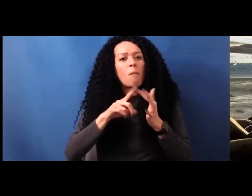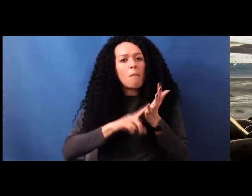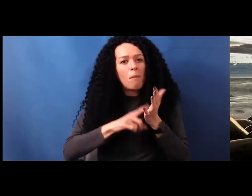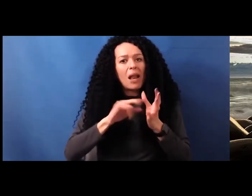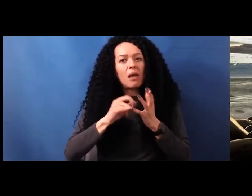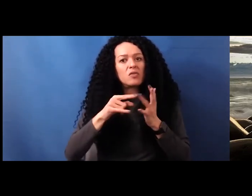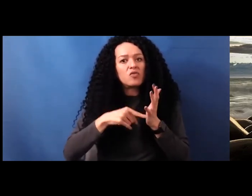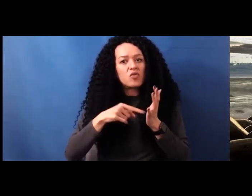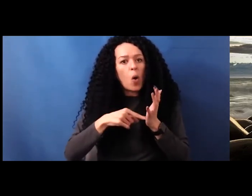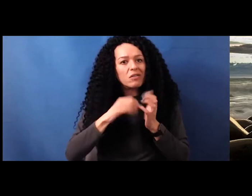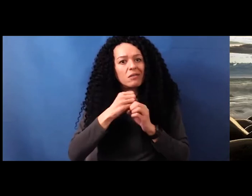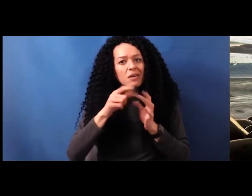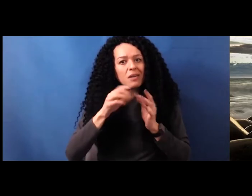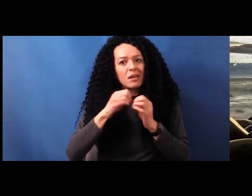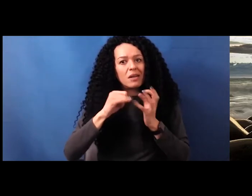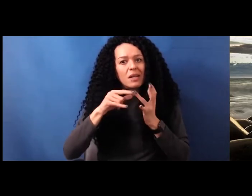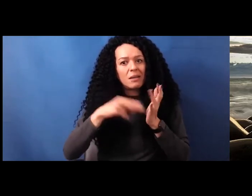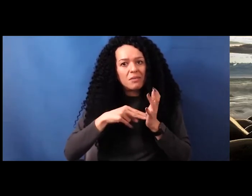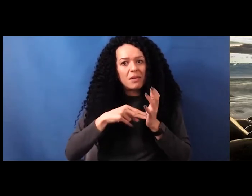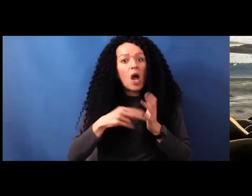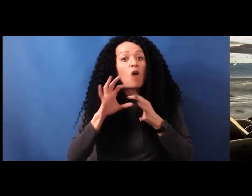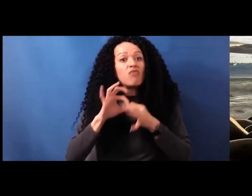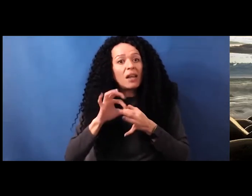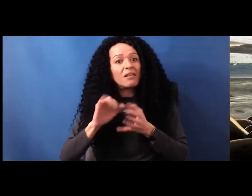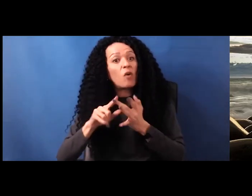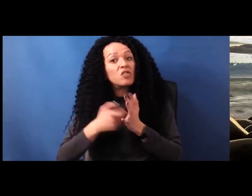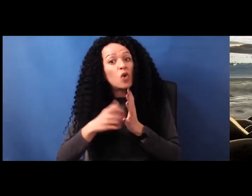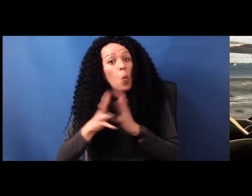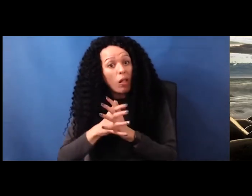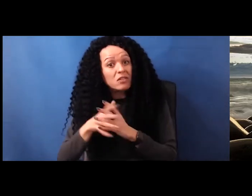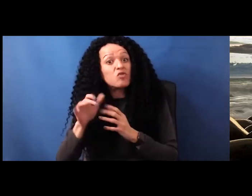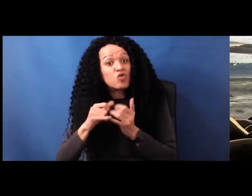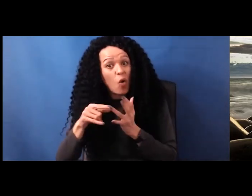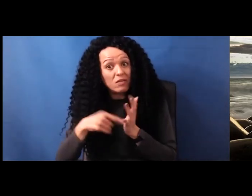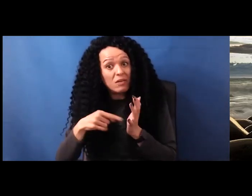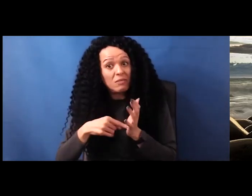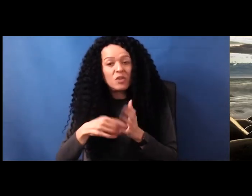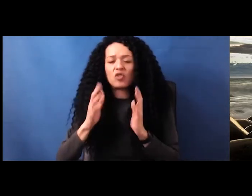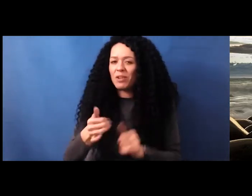a distant relative of Sir Walter's, well, she must have heard it.